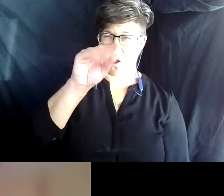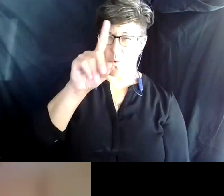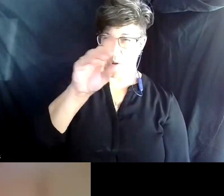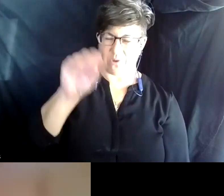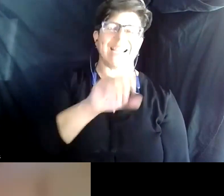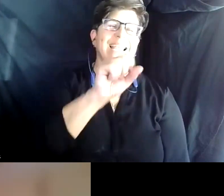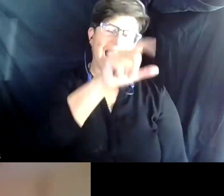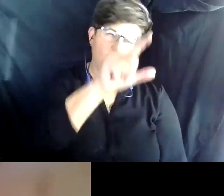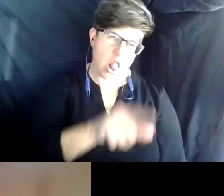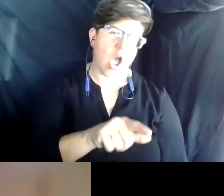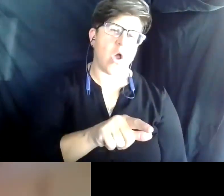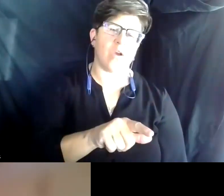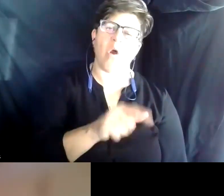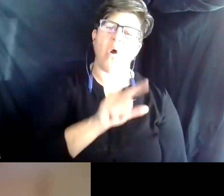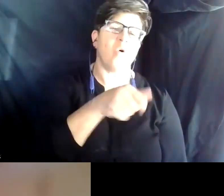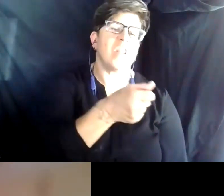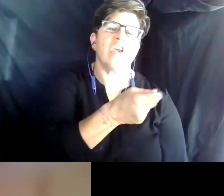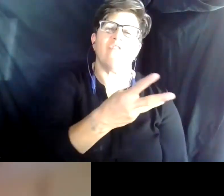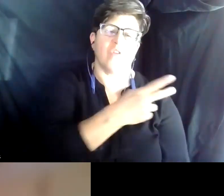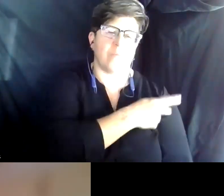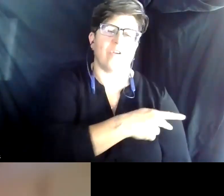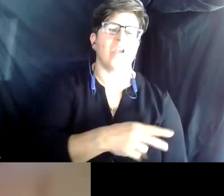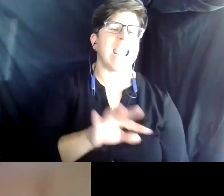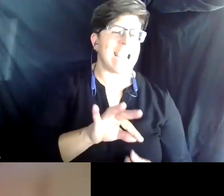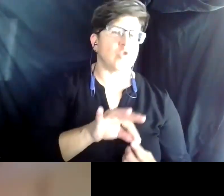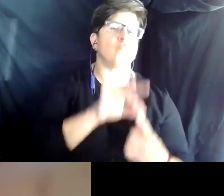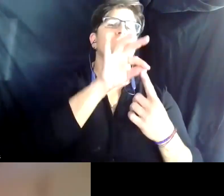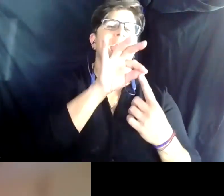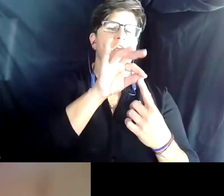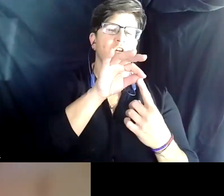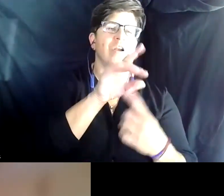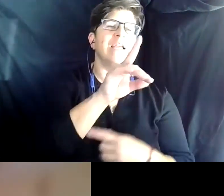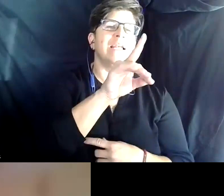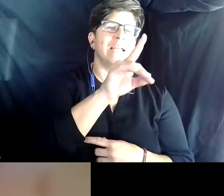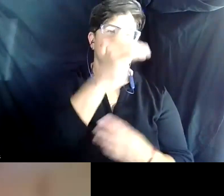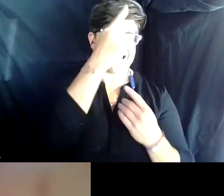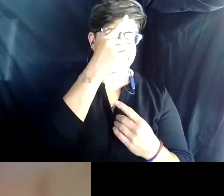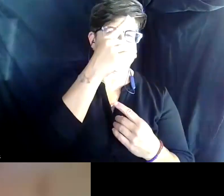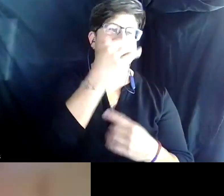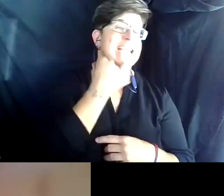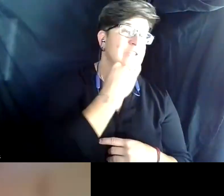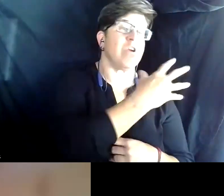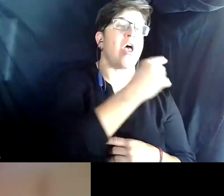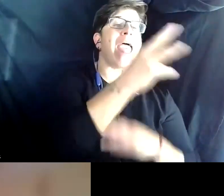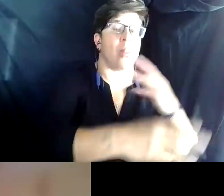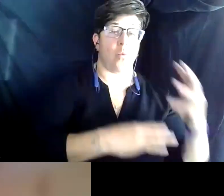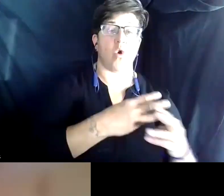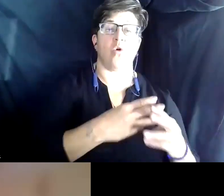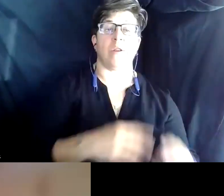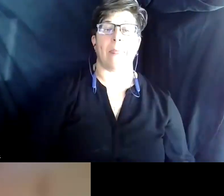We have very few patients. It's a rare disease in the world, and it's a rare disease in Israel as well.